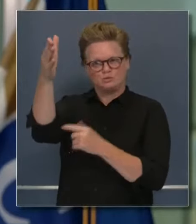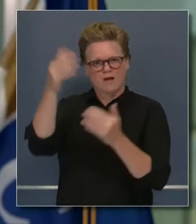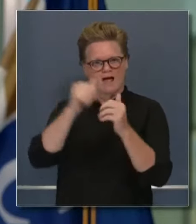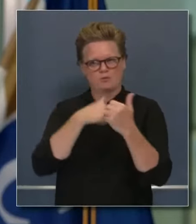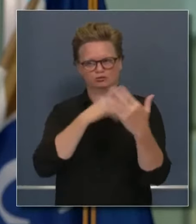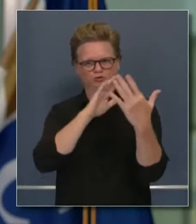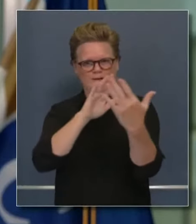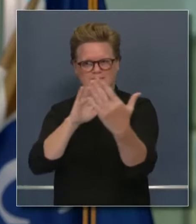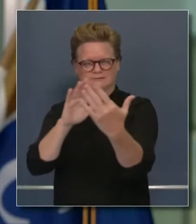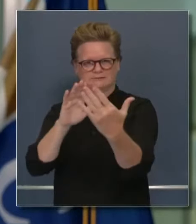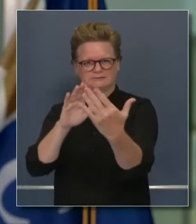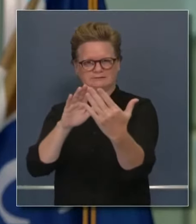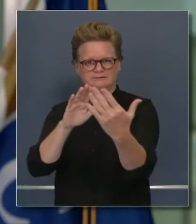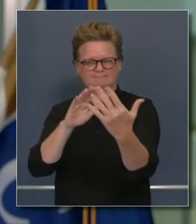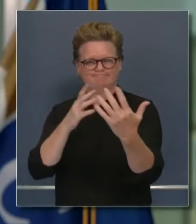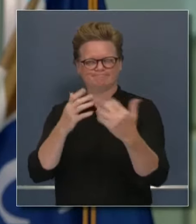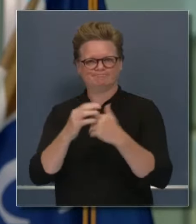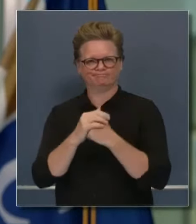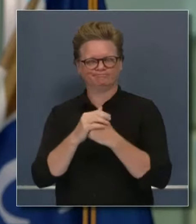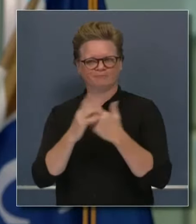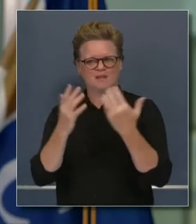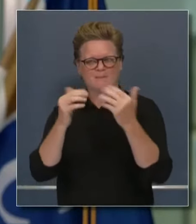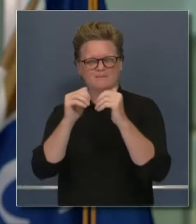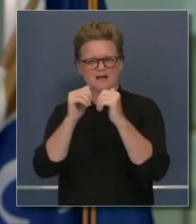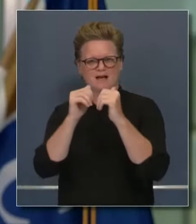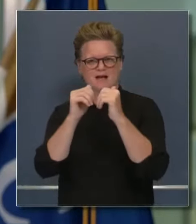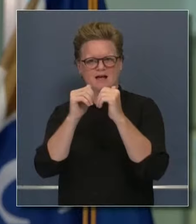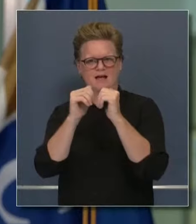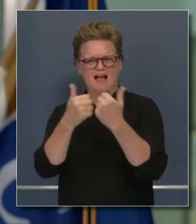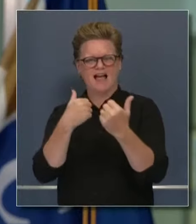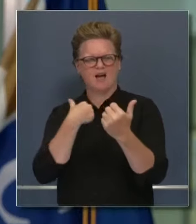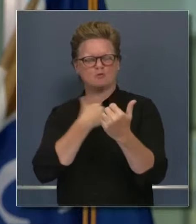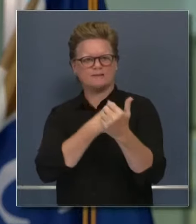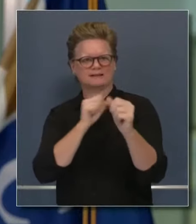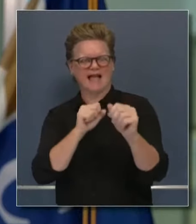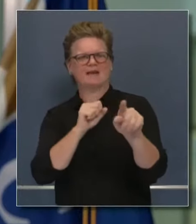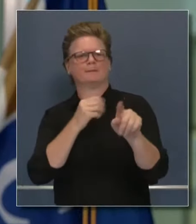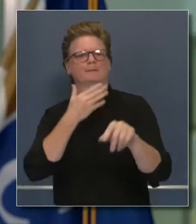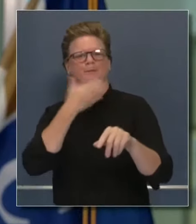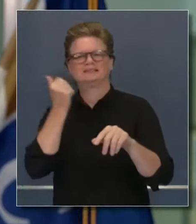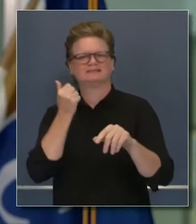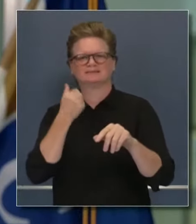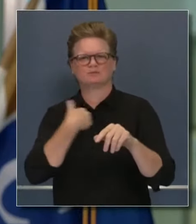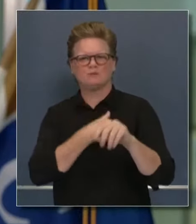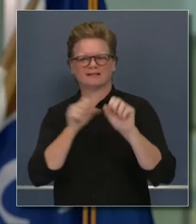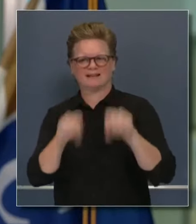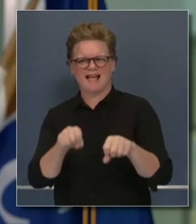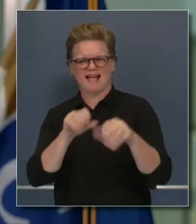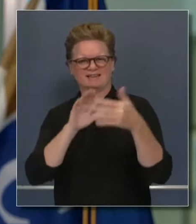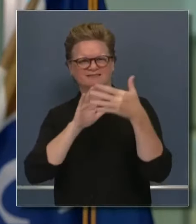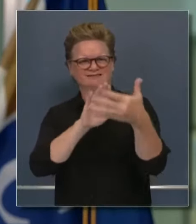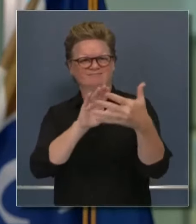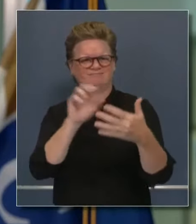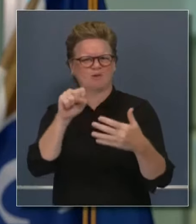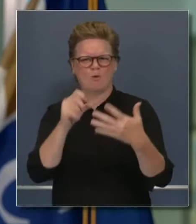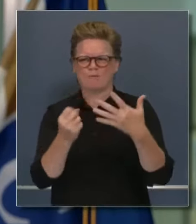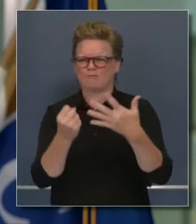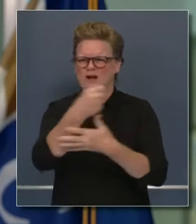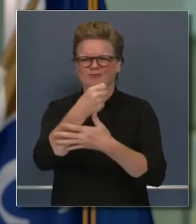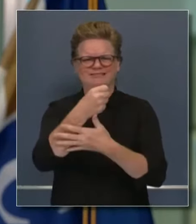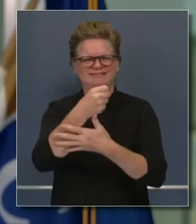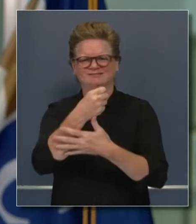years. And we're going to hit those solutions head on as well. So we're prioritizing the immediate. And I think you get a sense from